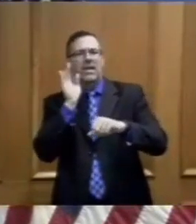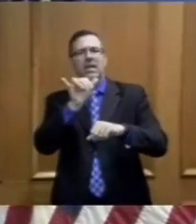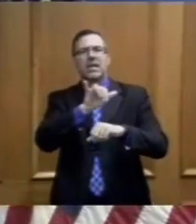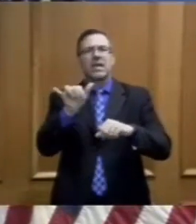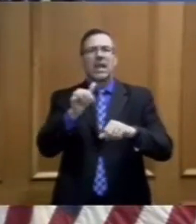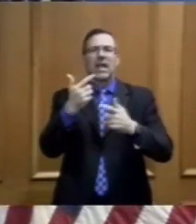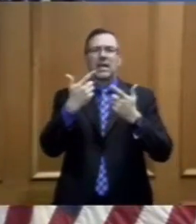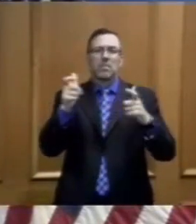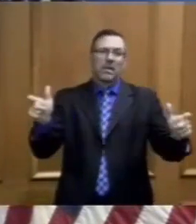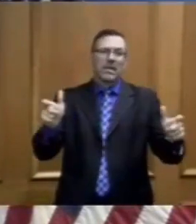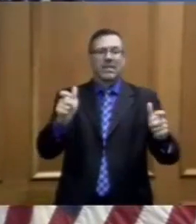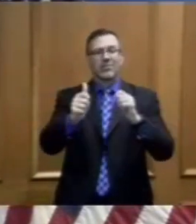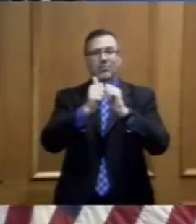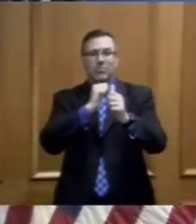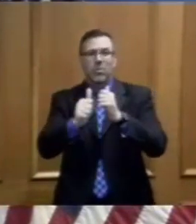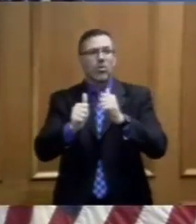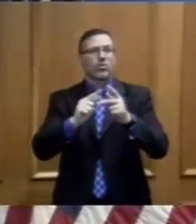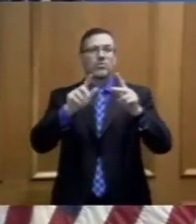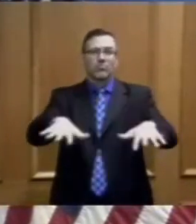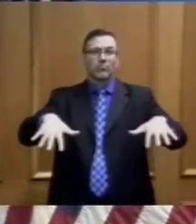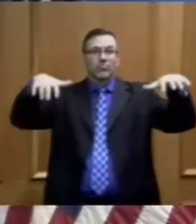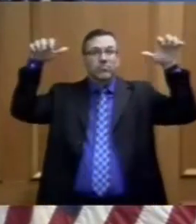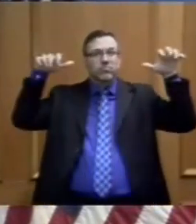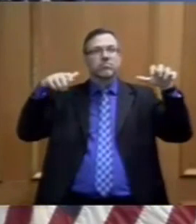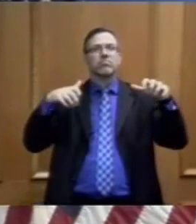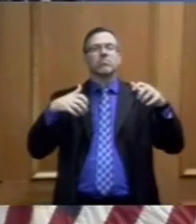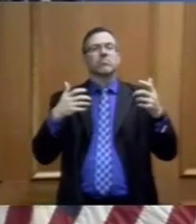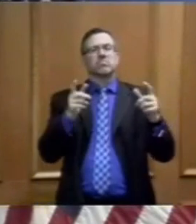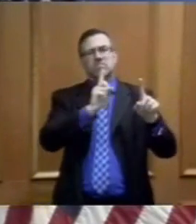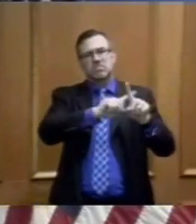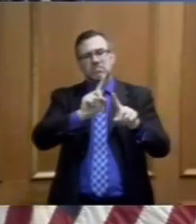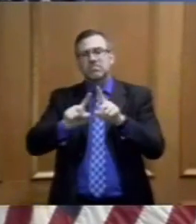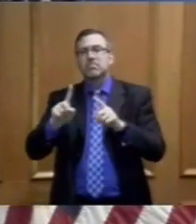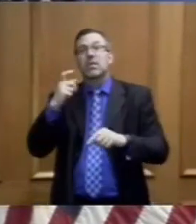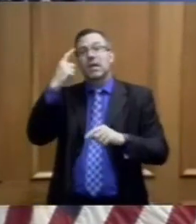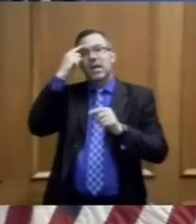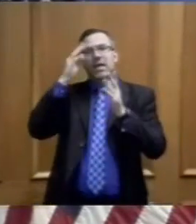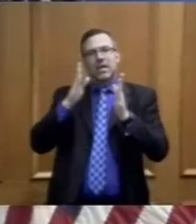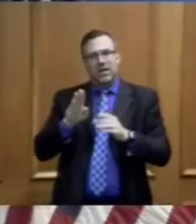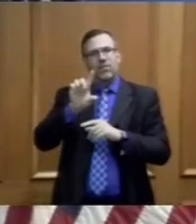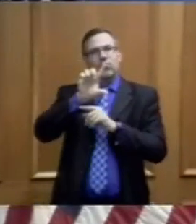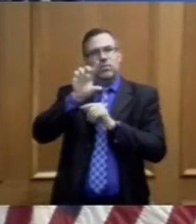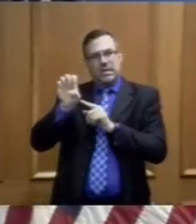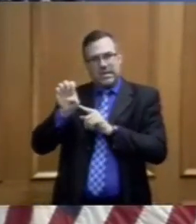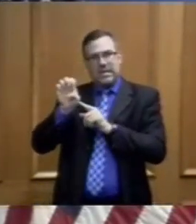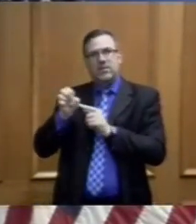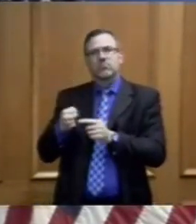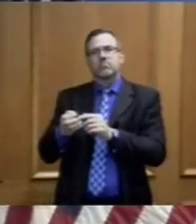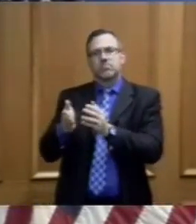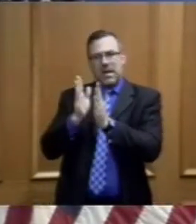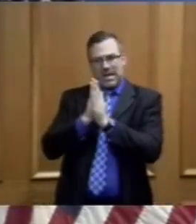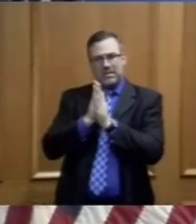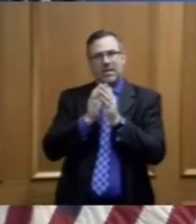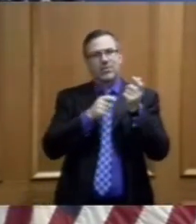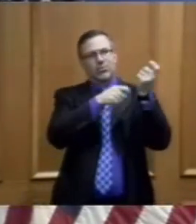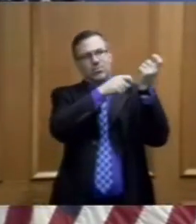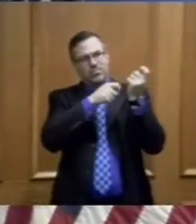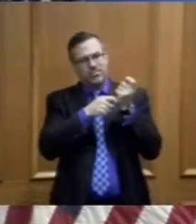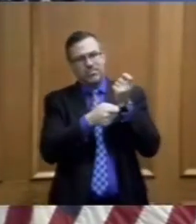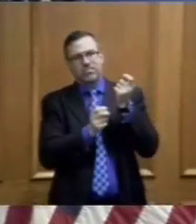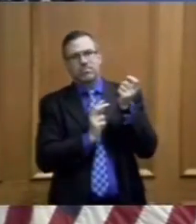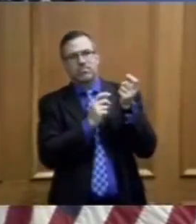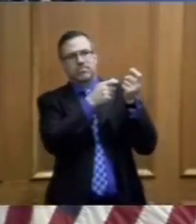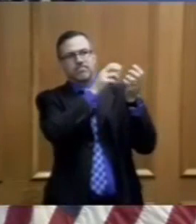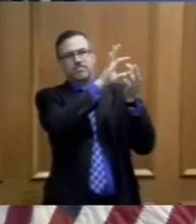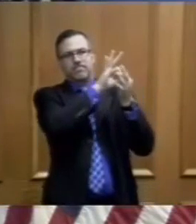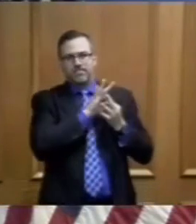arenas, stadiums, and things of that nature. The governor directed us to engage the Corps immediately. At the time, obviously,